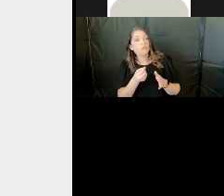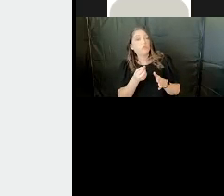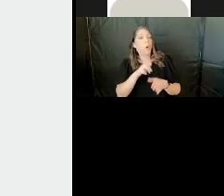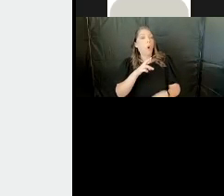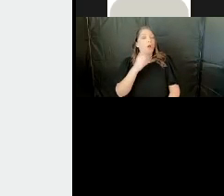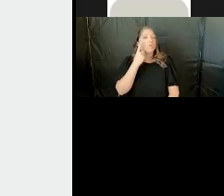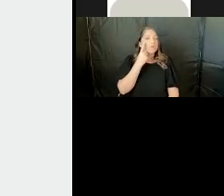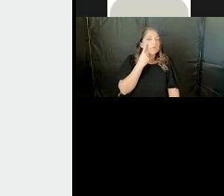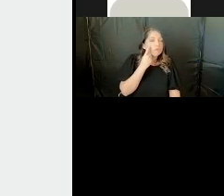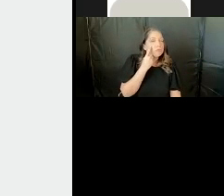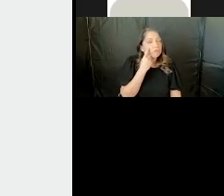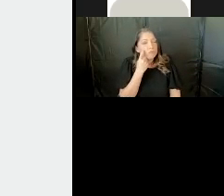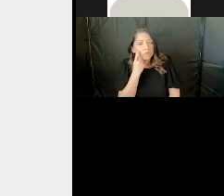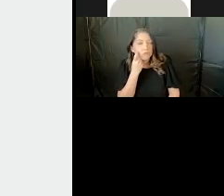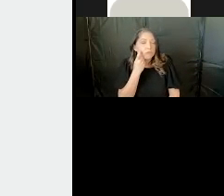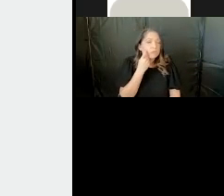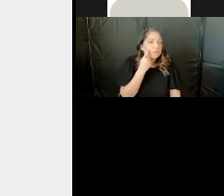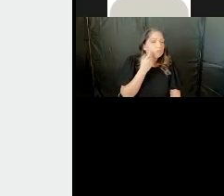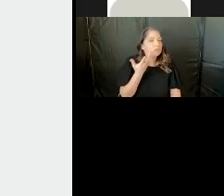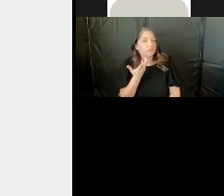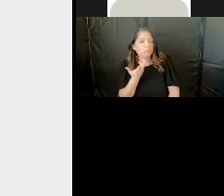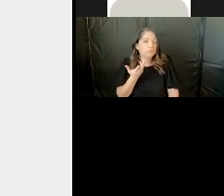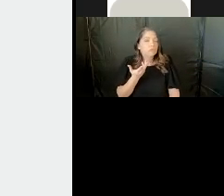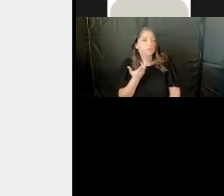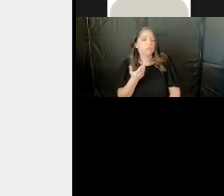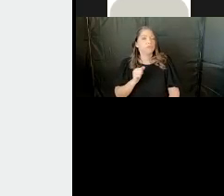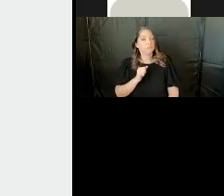a licensed facility or community setting.